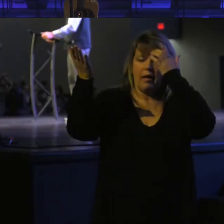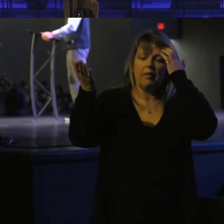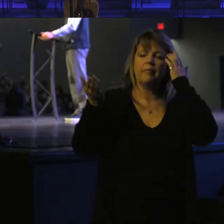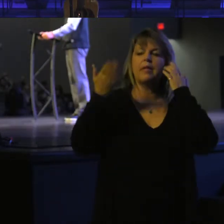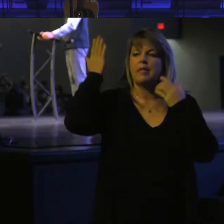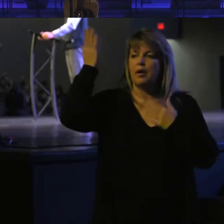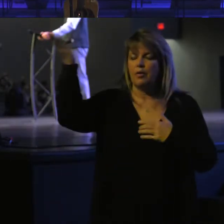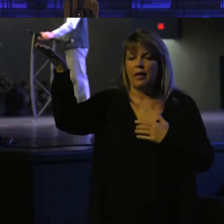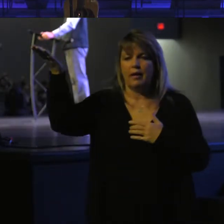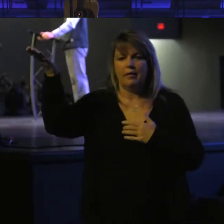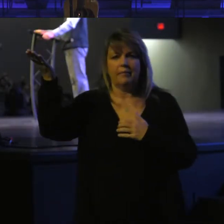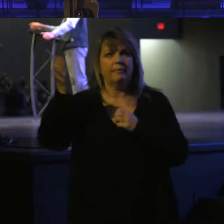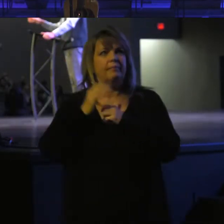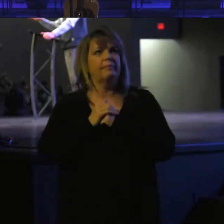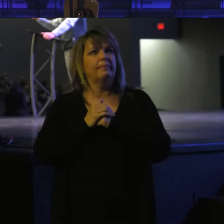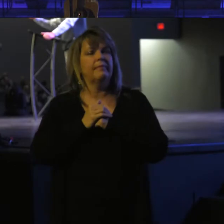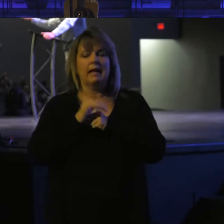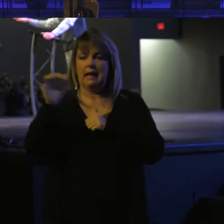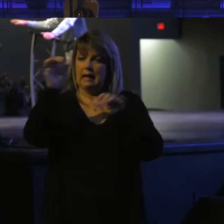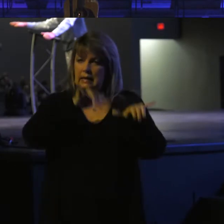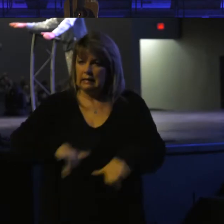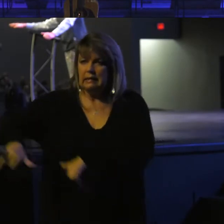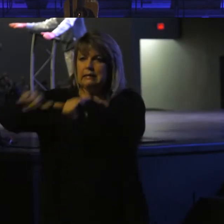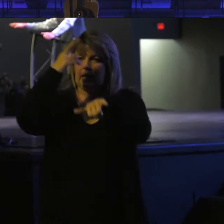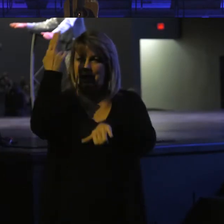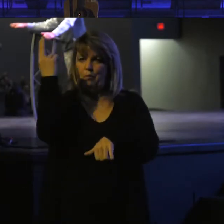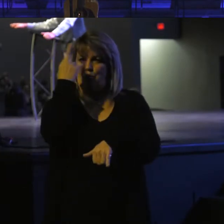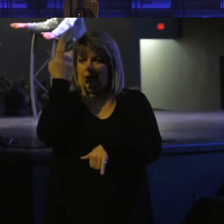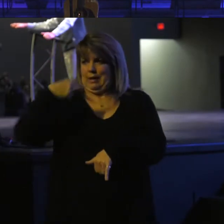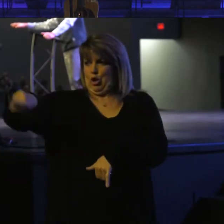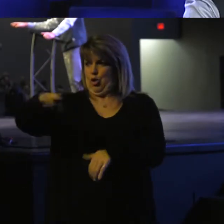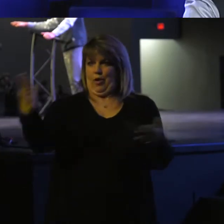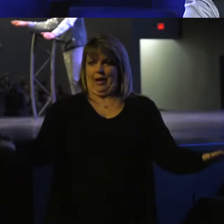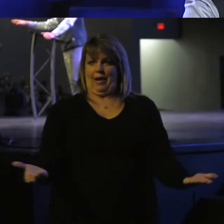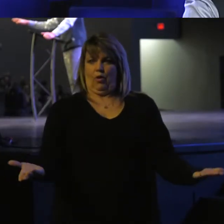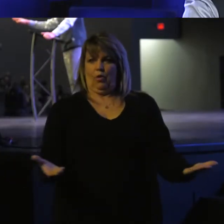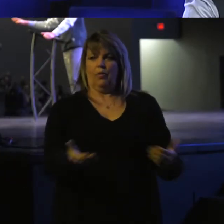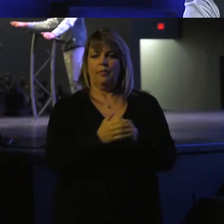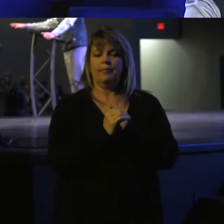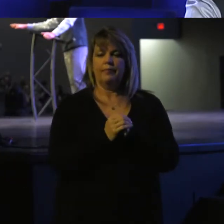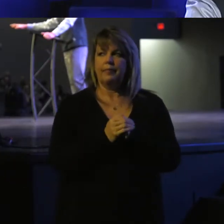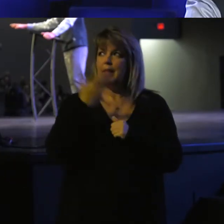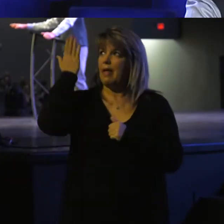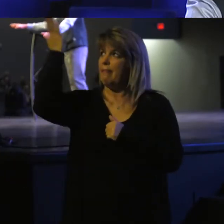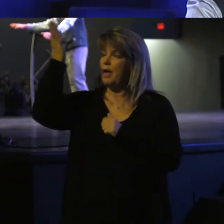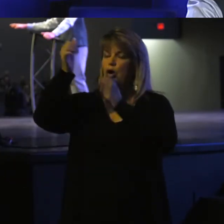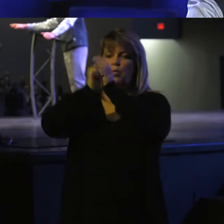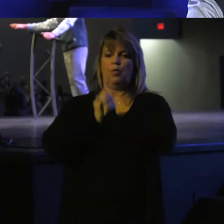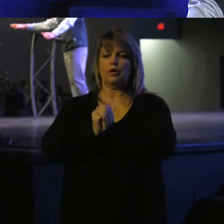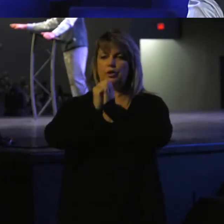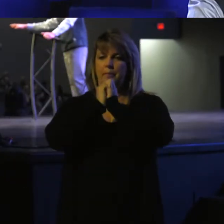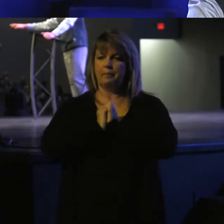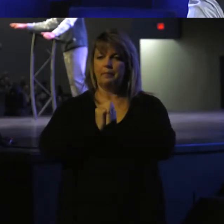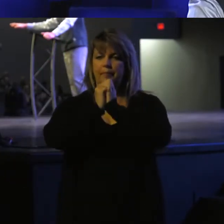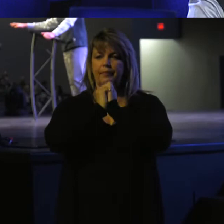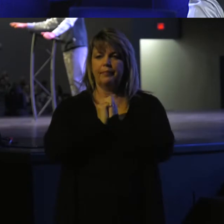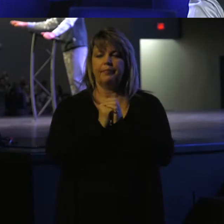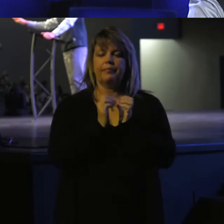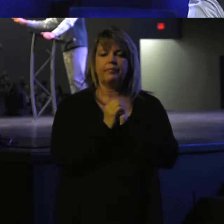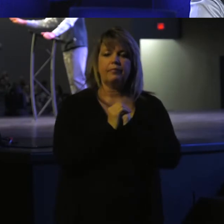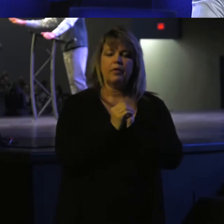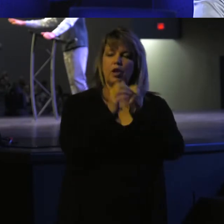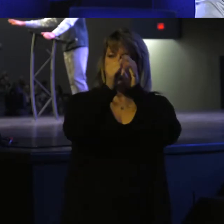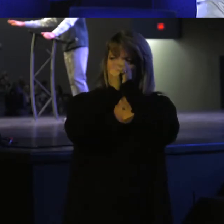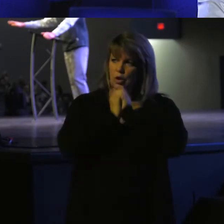They're there for the same reason that you're here. They're there to worship.